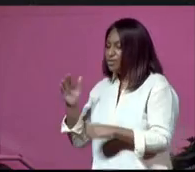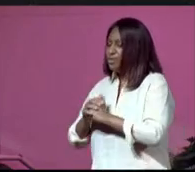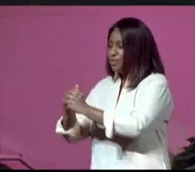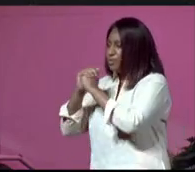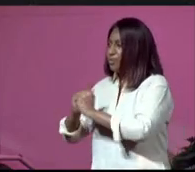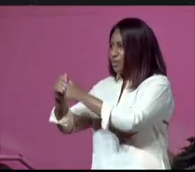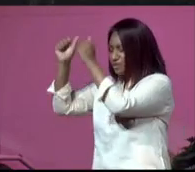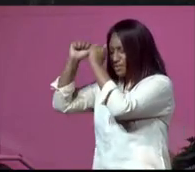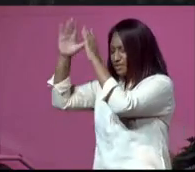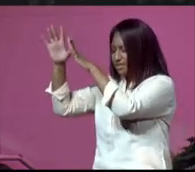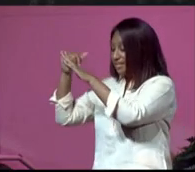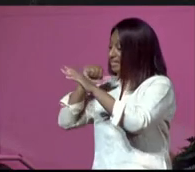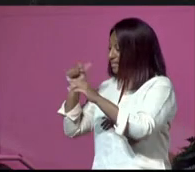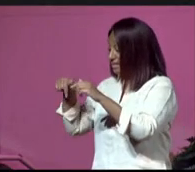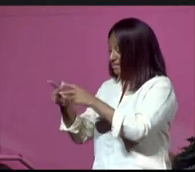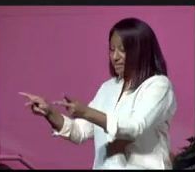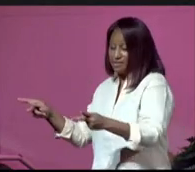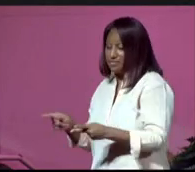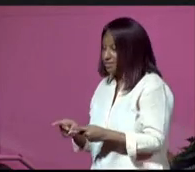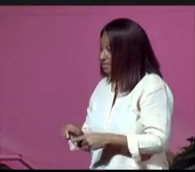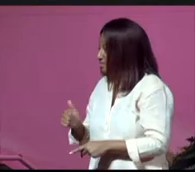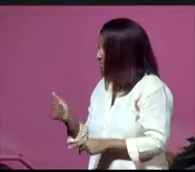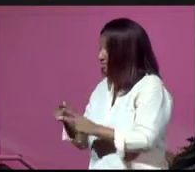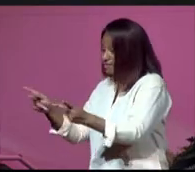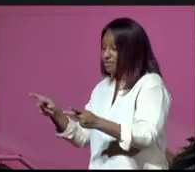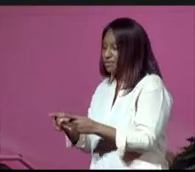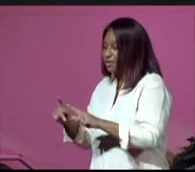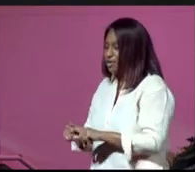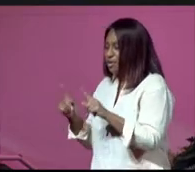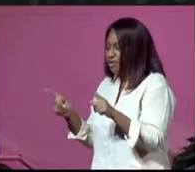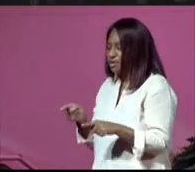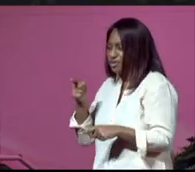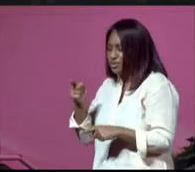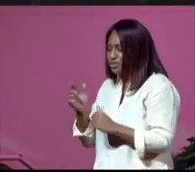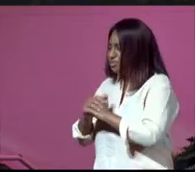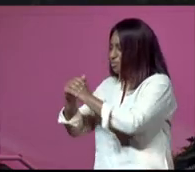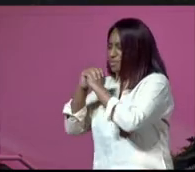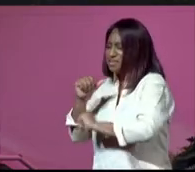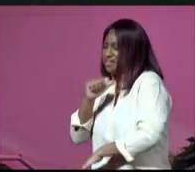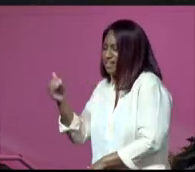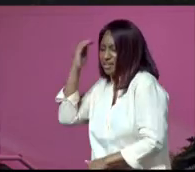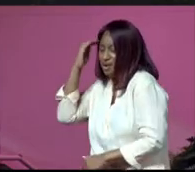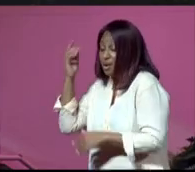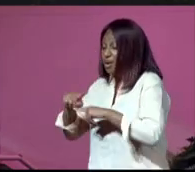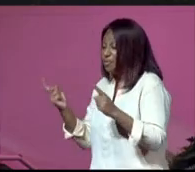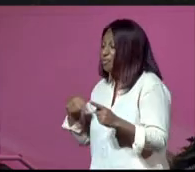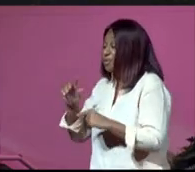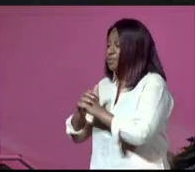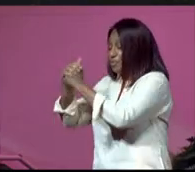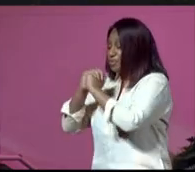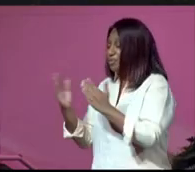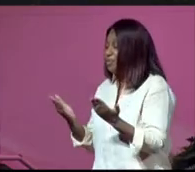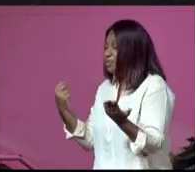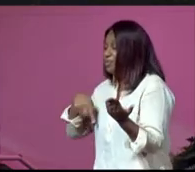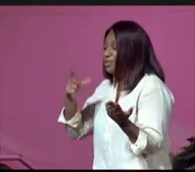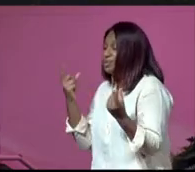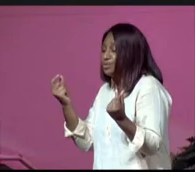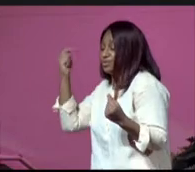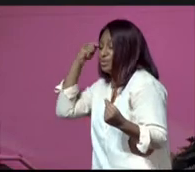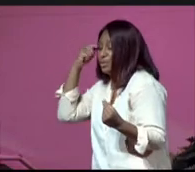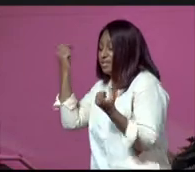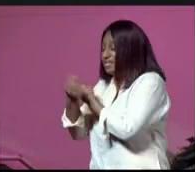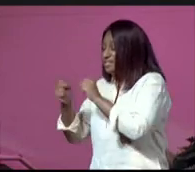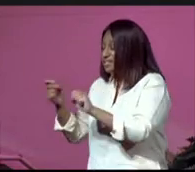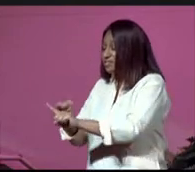this mountain nor in Jerusalem. You Samaritans worship what you do not know. We worship what we do know, for salvation is from